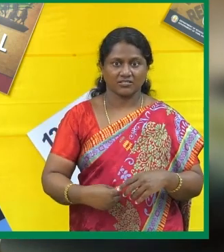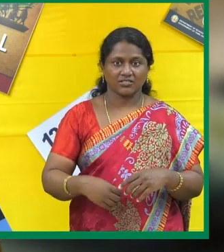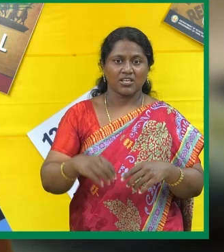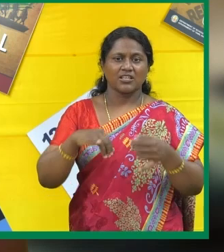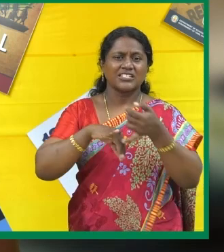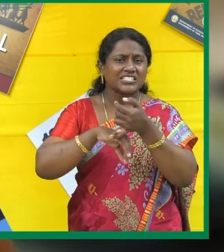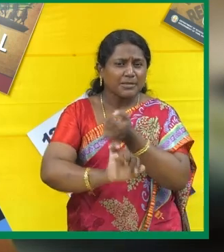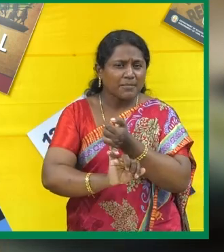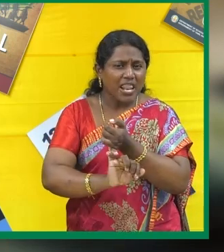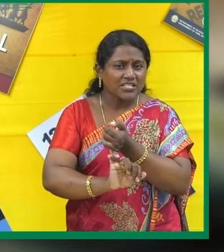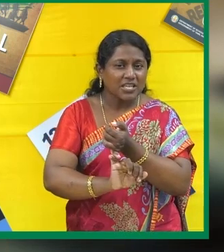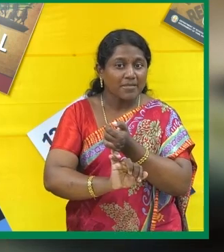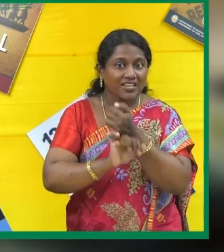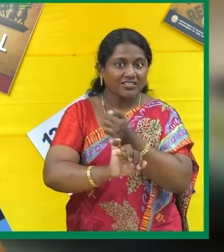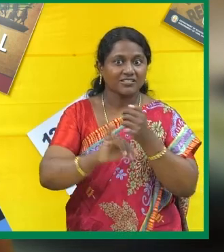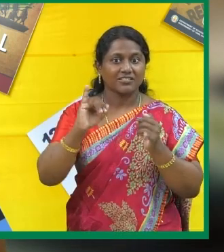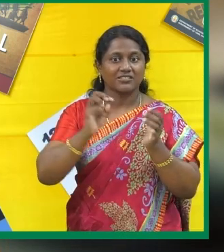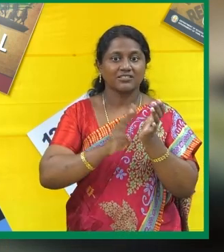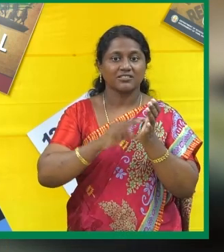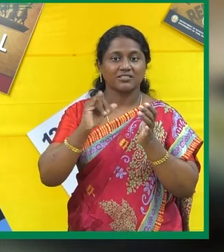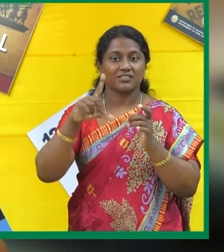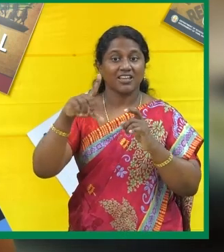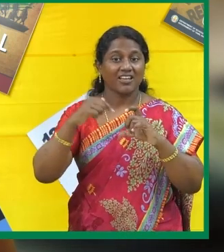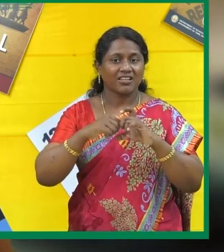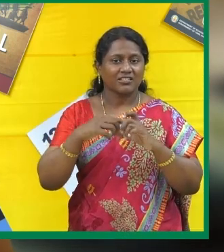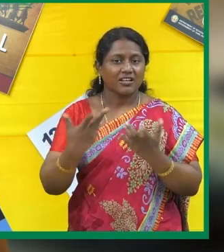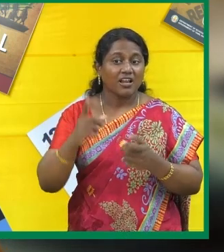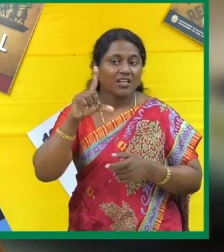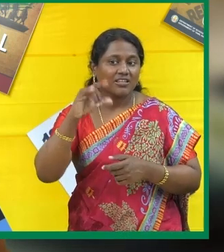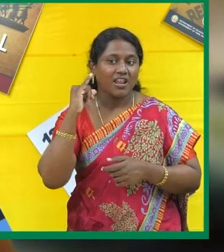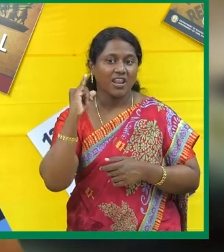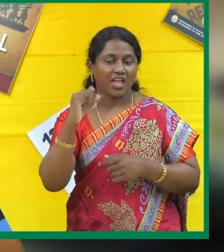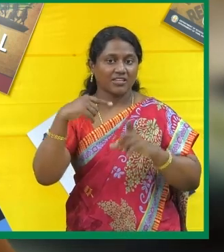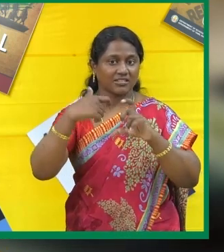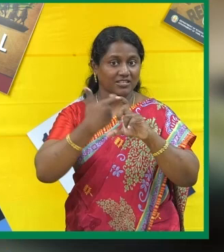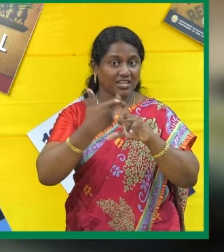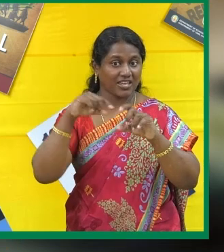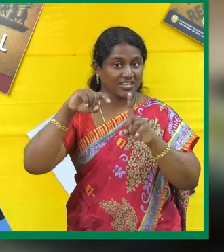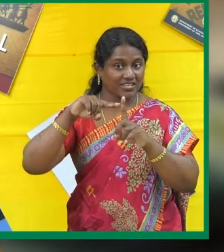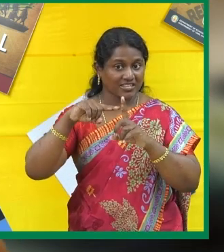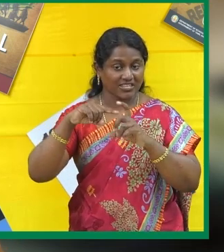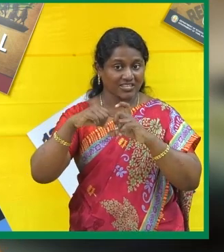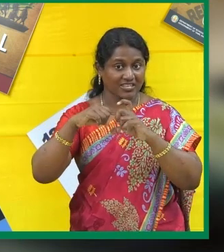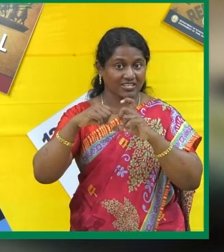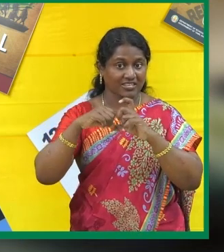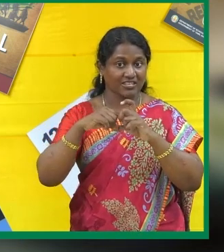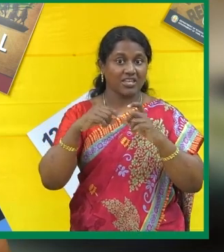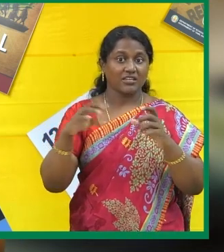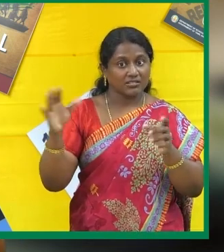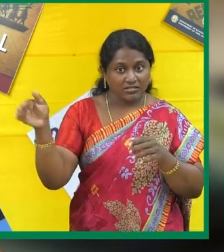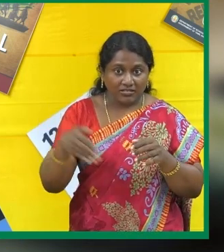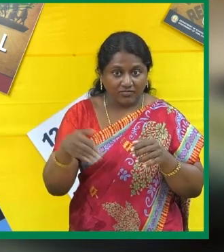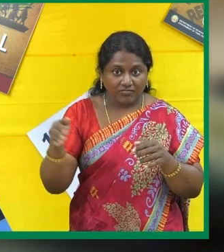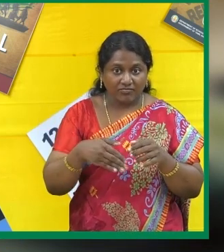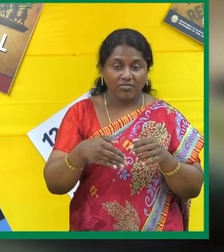hidden, life is like a dream. Life is like a dream means if like is coming out, exposing means that is simile. But